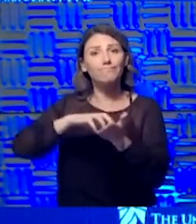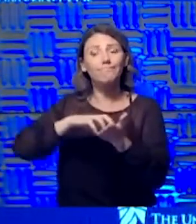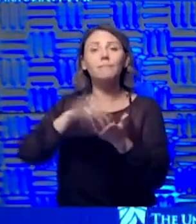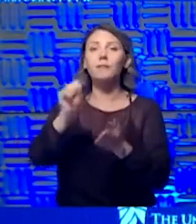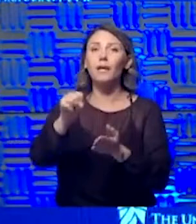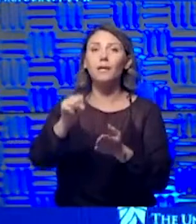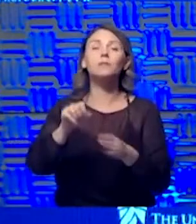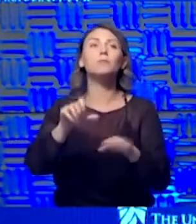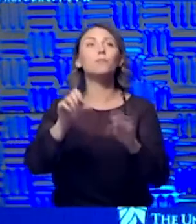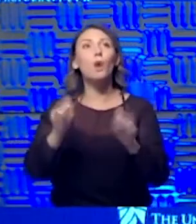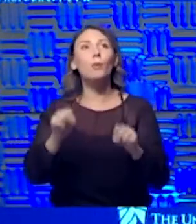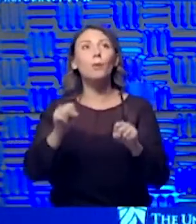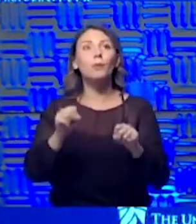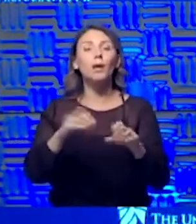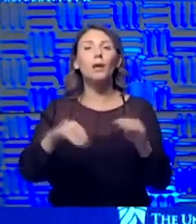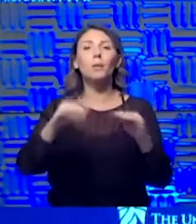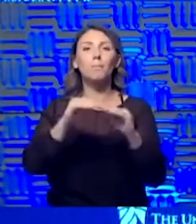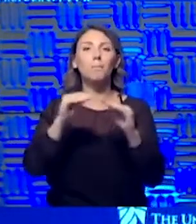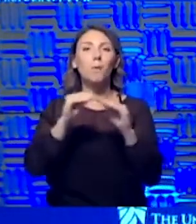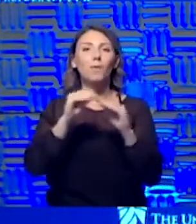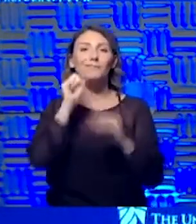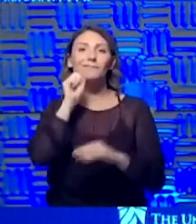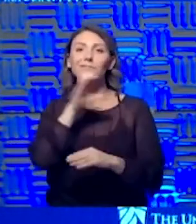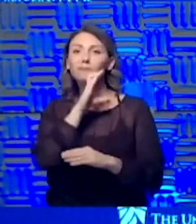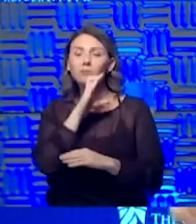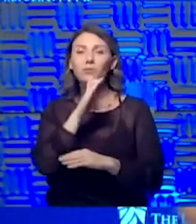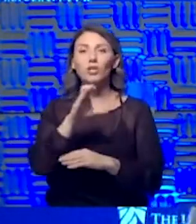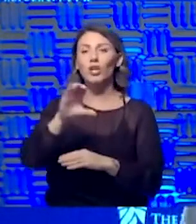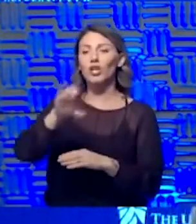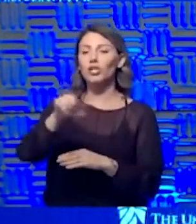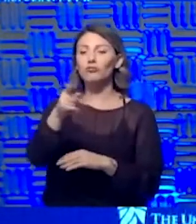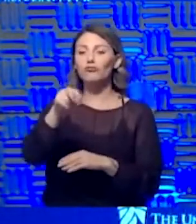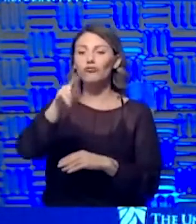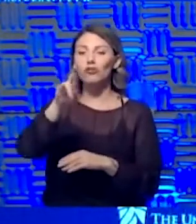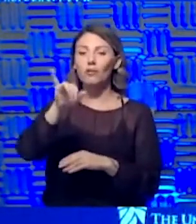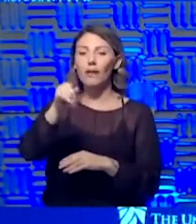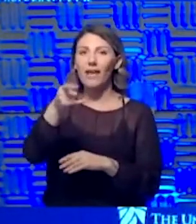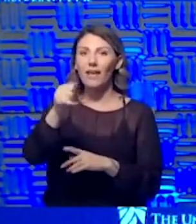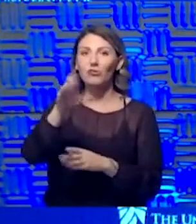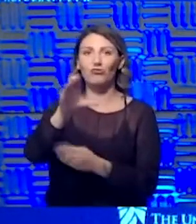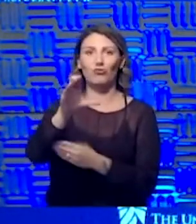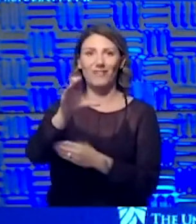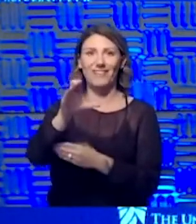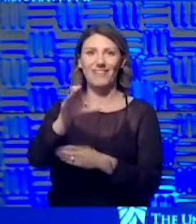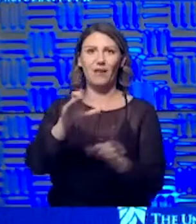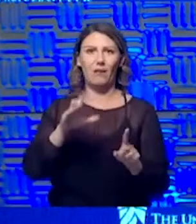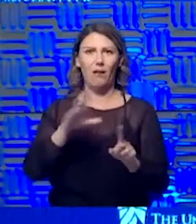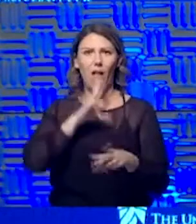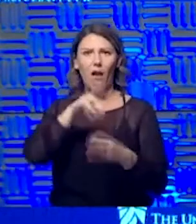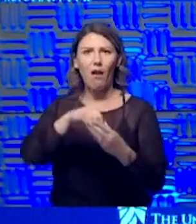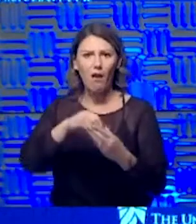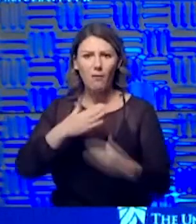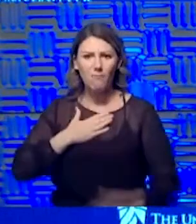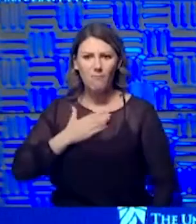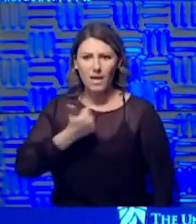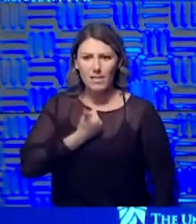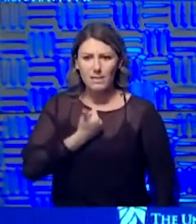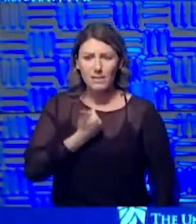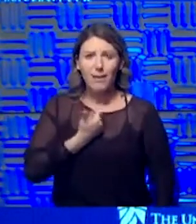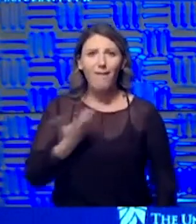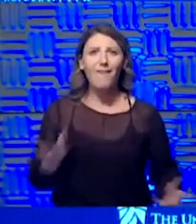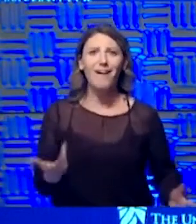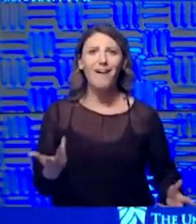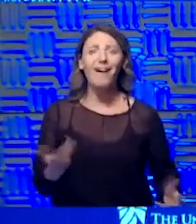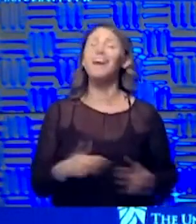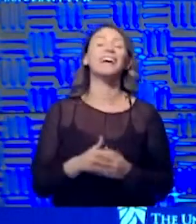probably a geriatric population that is most at risk because we have, oh man, I just put myself in that. I just said we. Because we